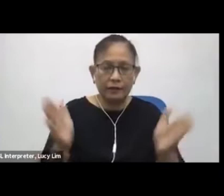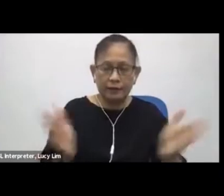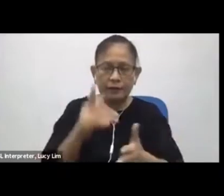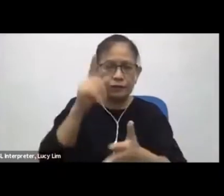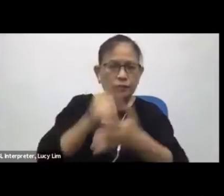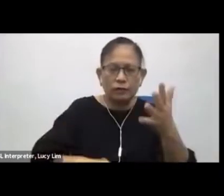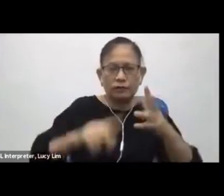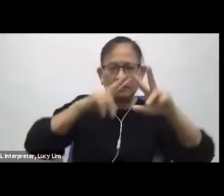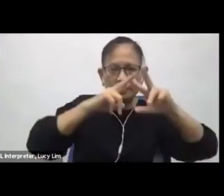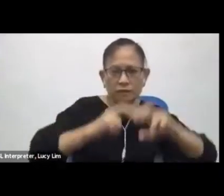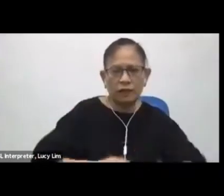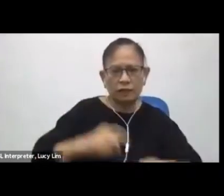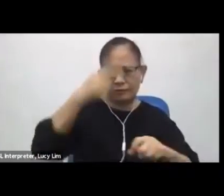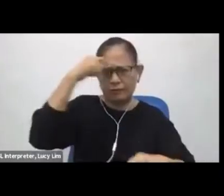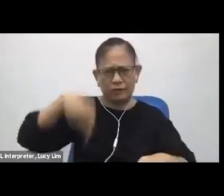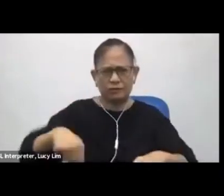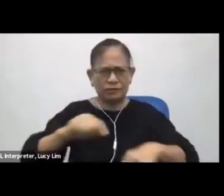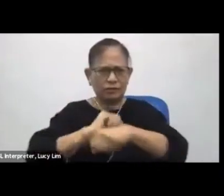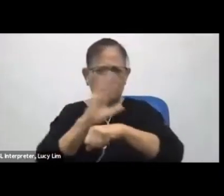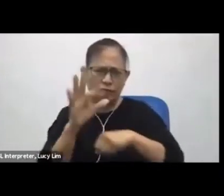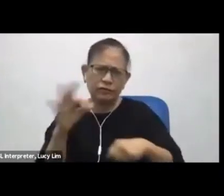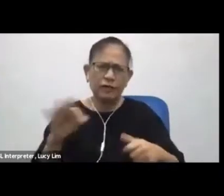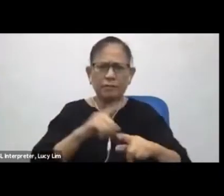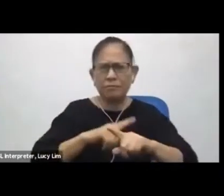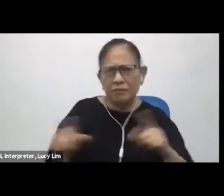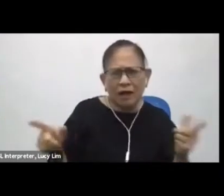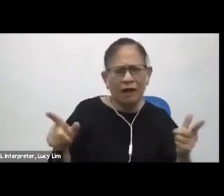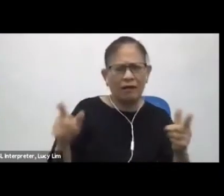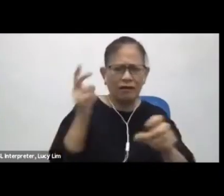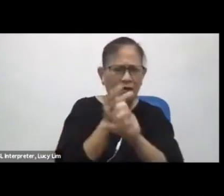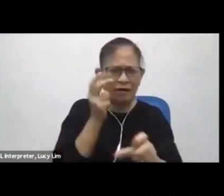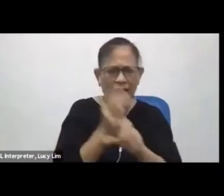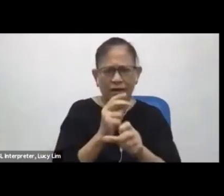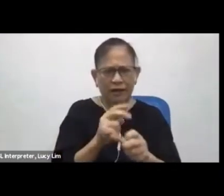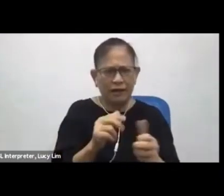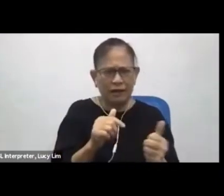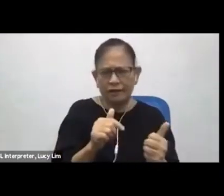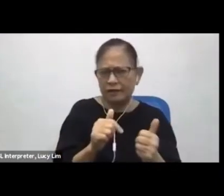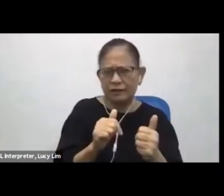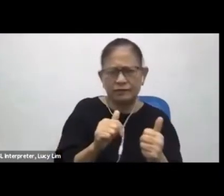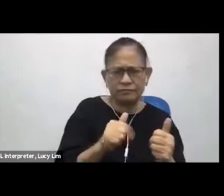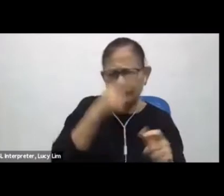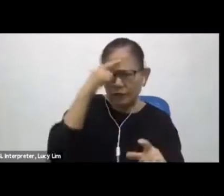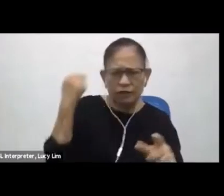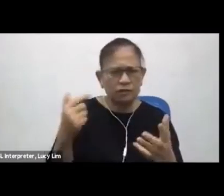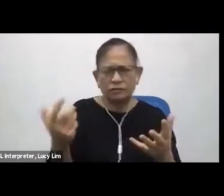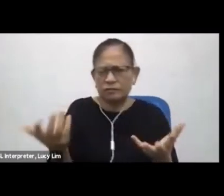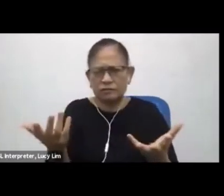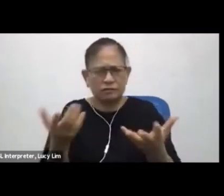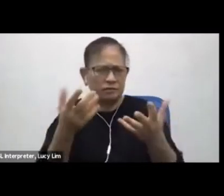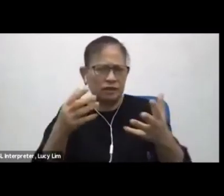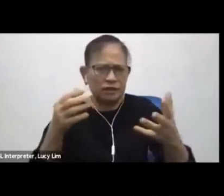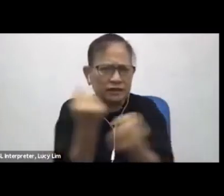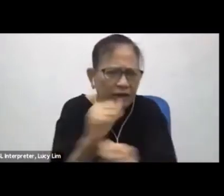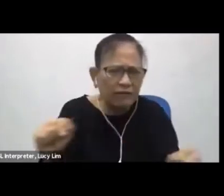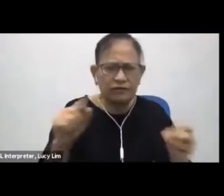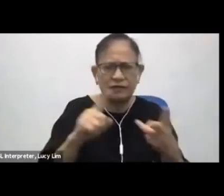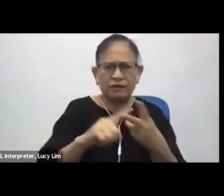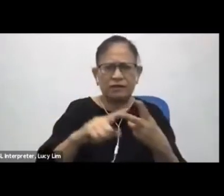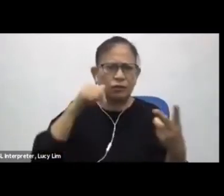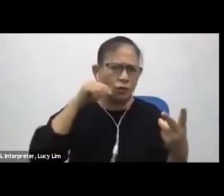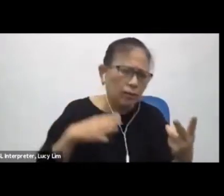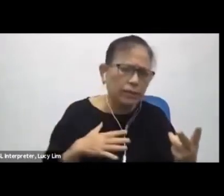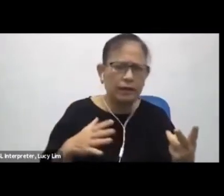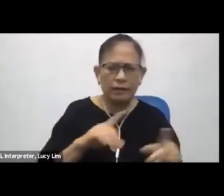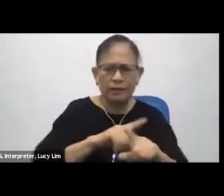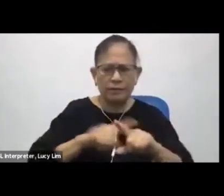very hard to do so without compromising the safety of women. And so at the moment, what we are going